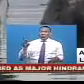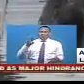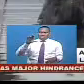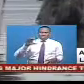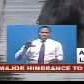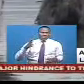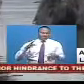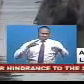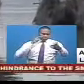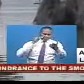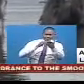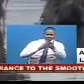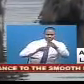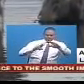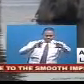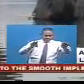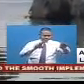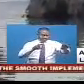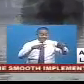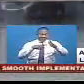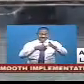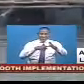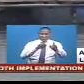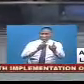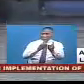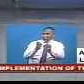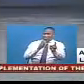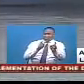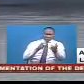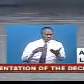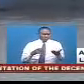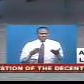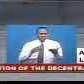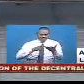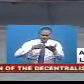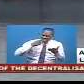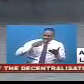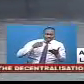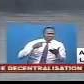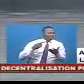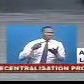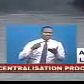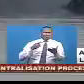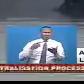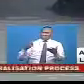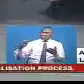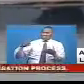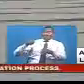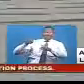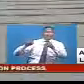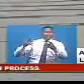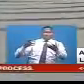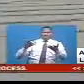Commission, monitoring results have shown changes in the quality of the water in the lake. Residents want the